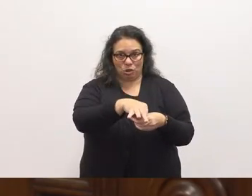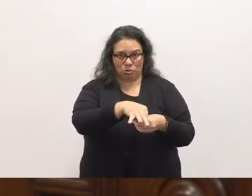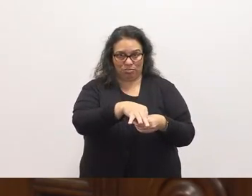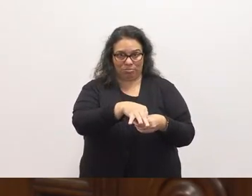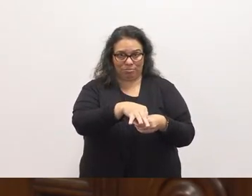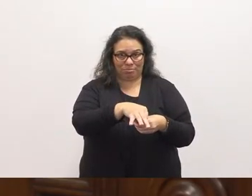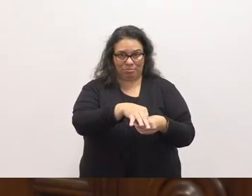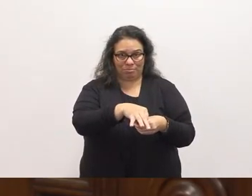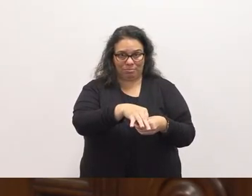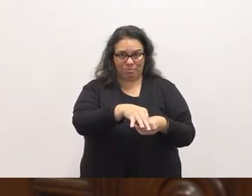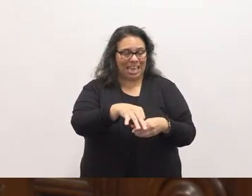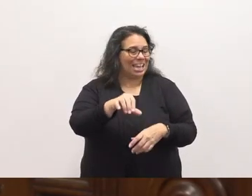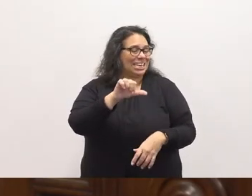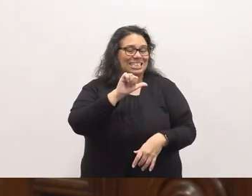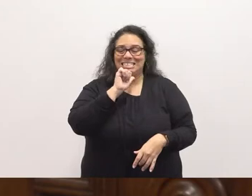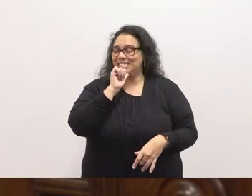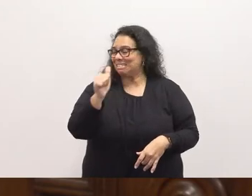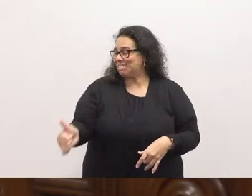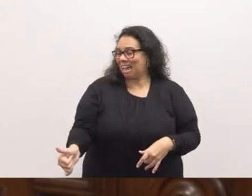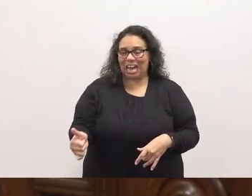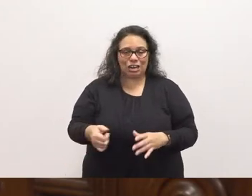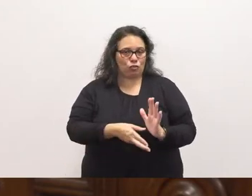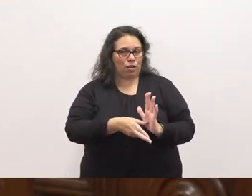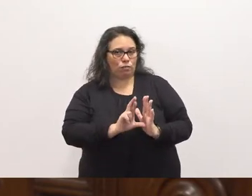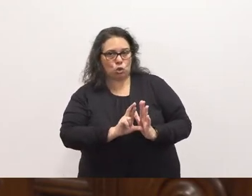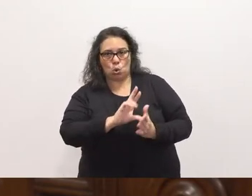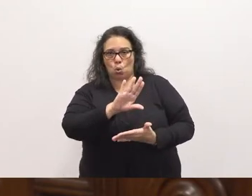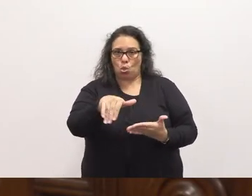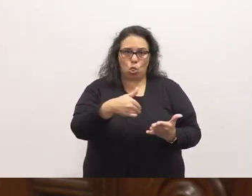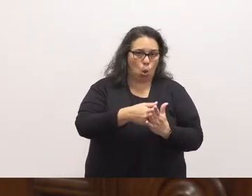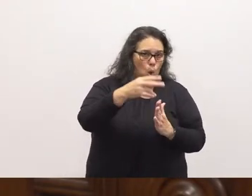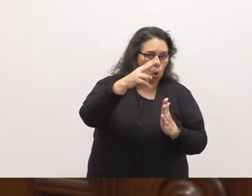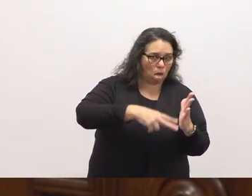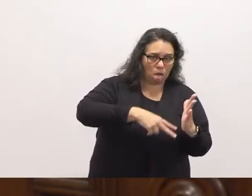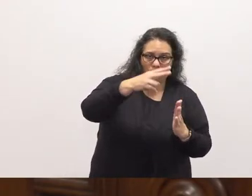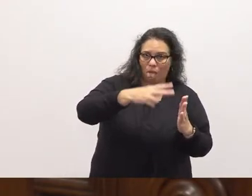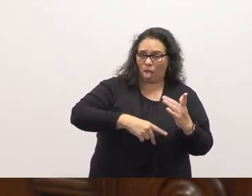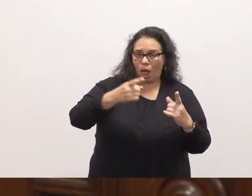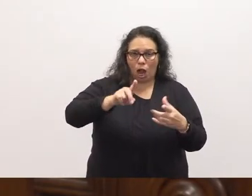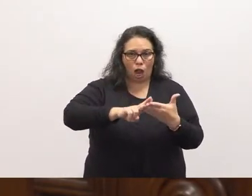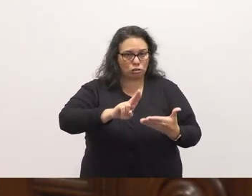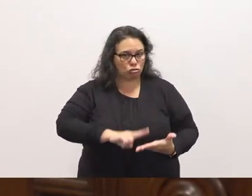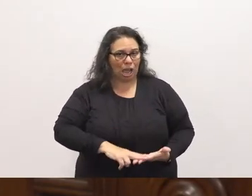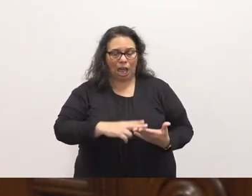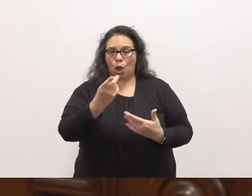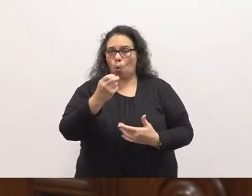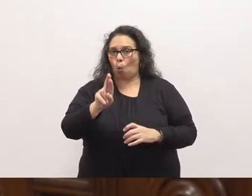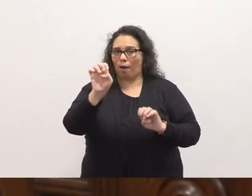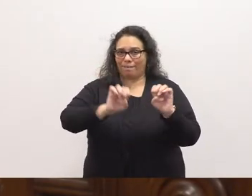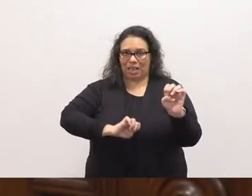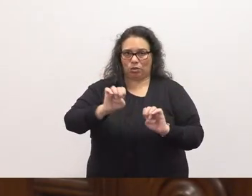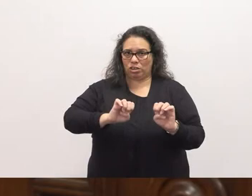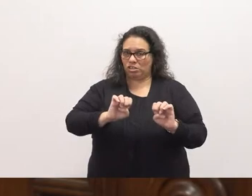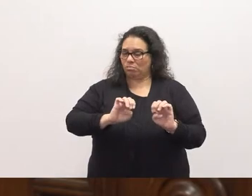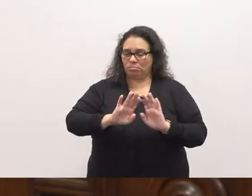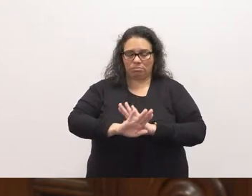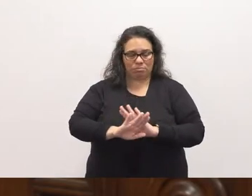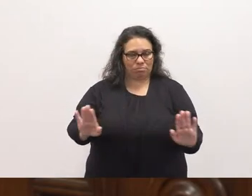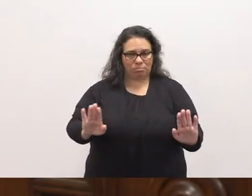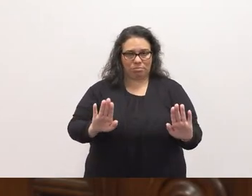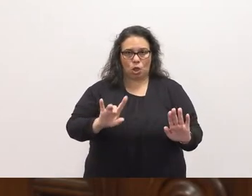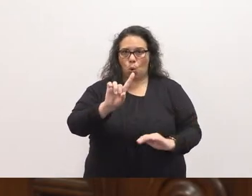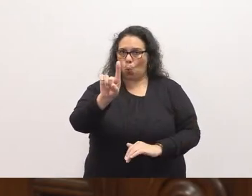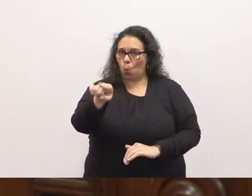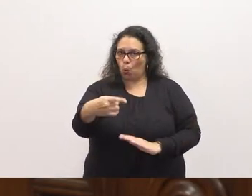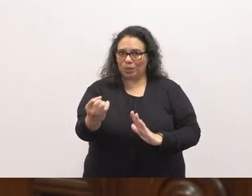if we've had a chance to go over all the contract or if we've had a chance to go over the evaluations, but just the amendments